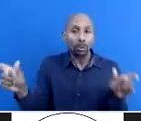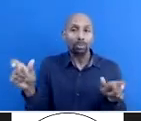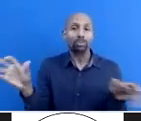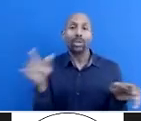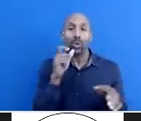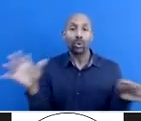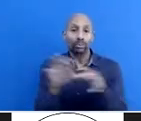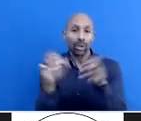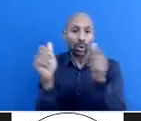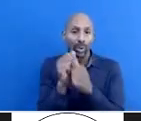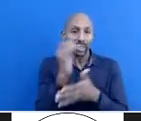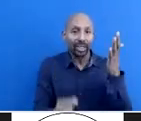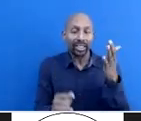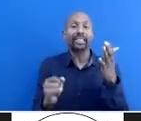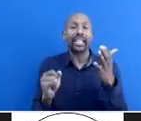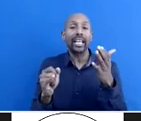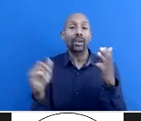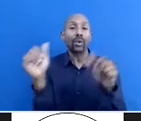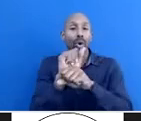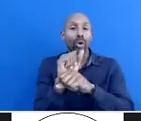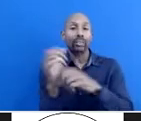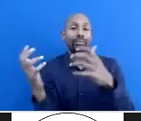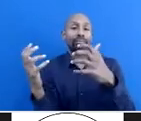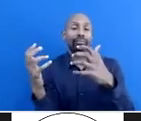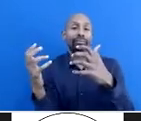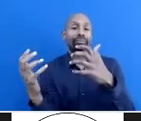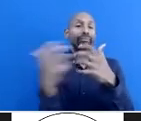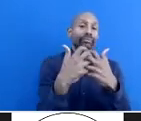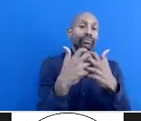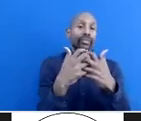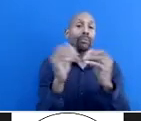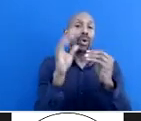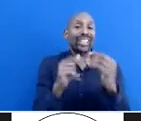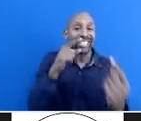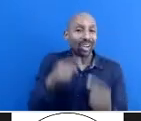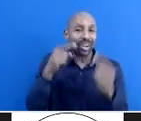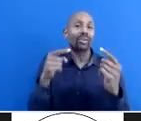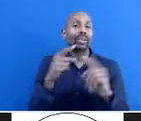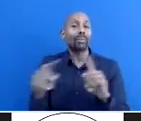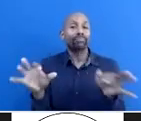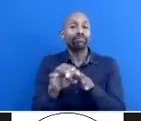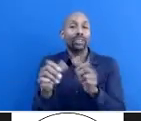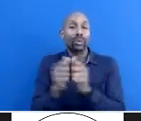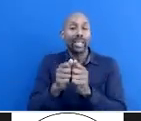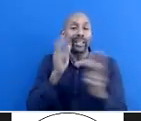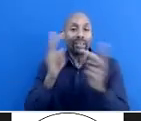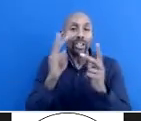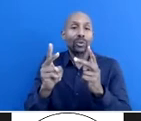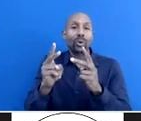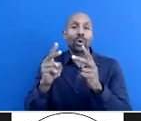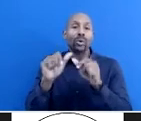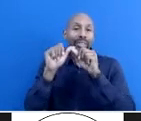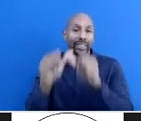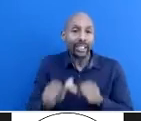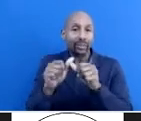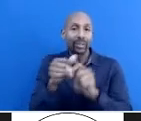bit more about our speaker. Dr. Bilal Ware is Associate Professor, Department of History at the